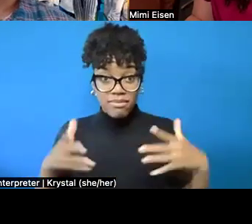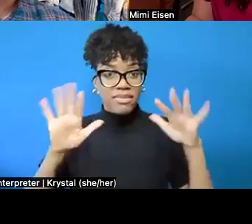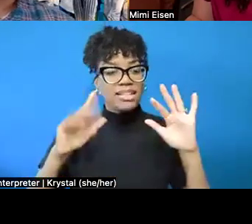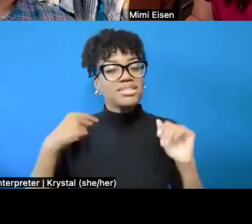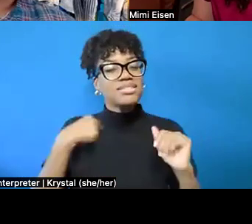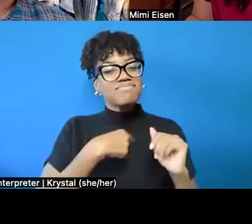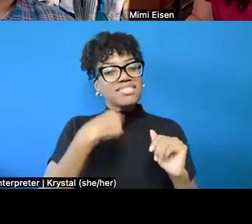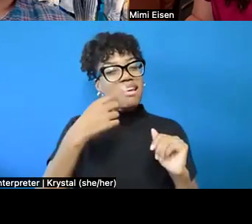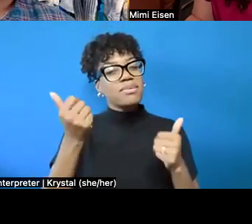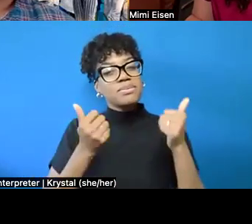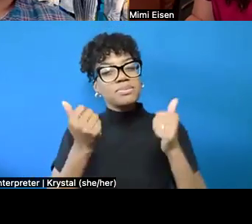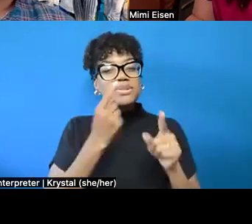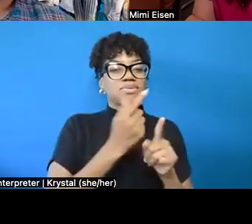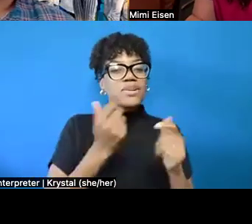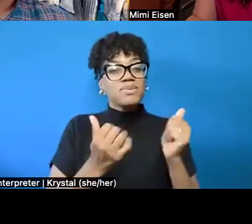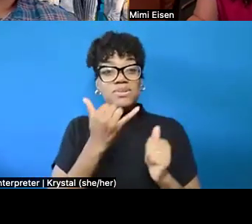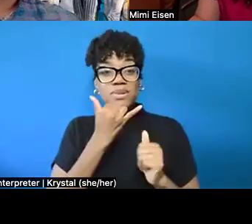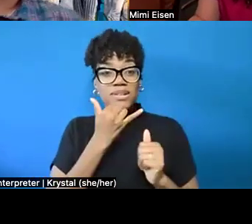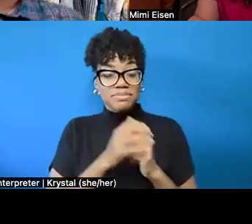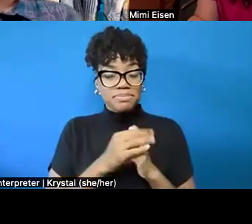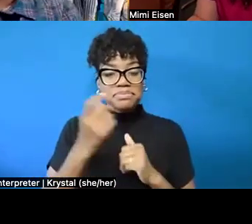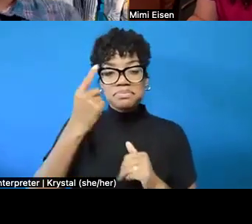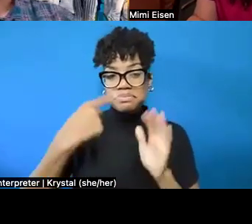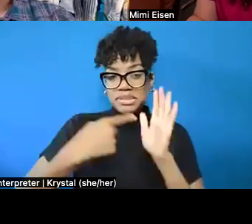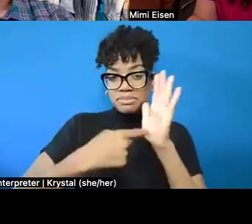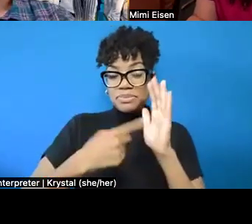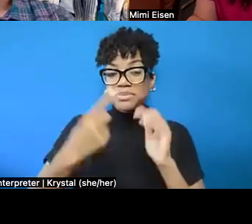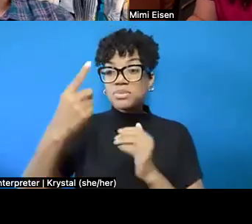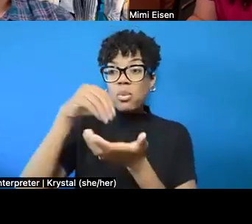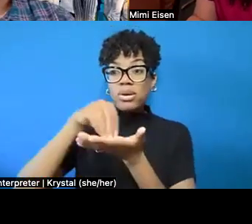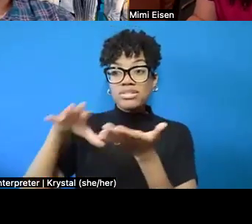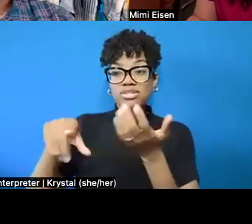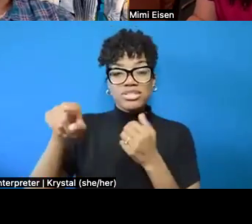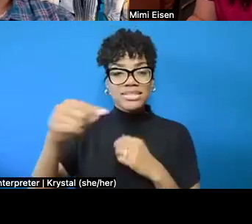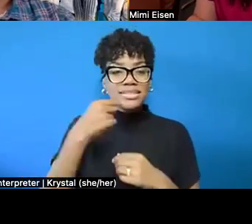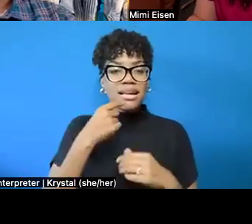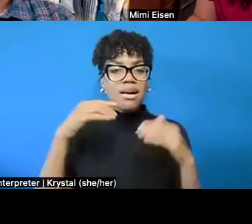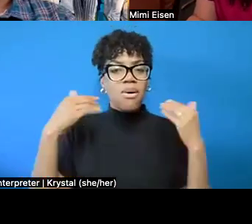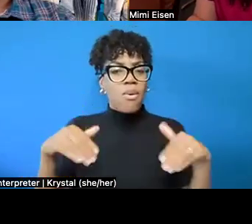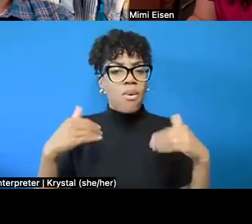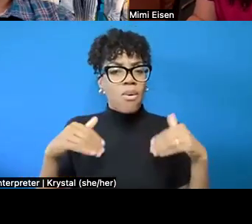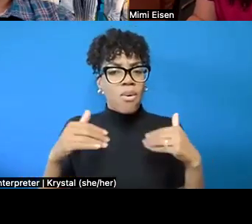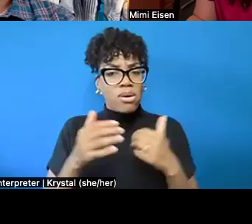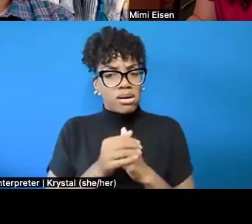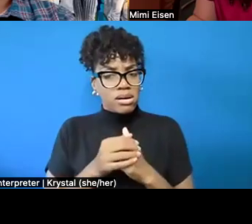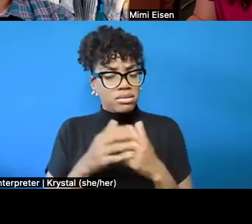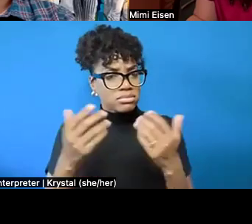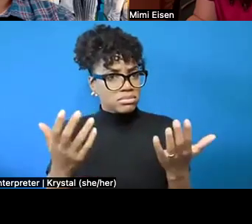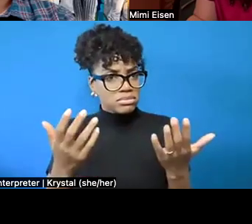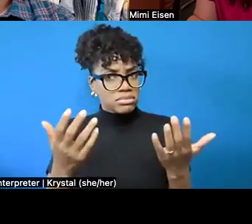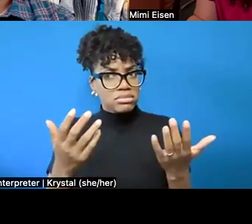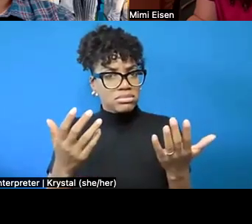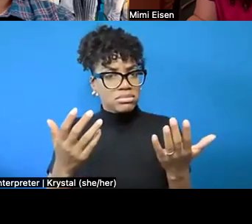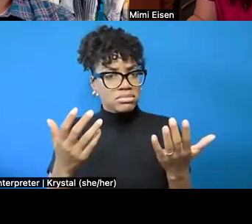had some amazing responses. One student said that they were surprised by the sheer number of